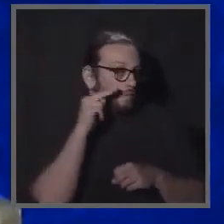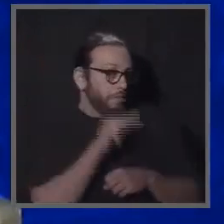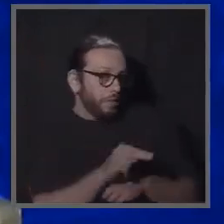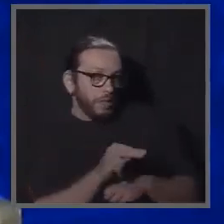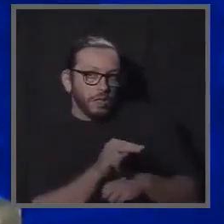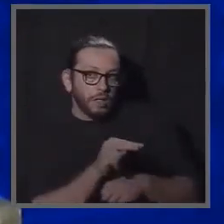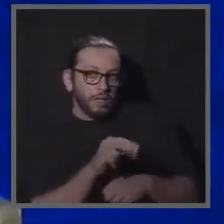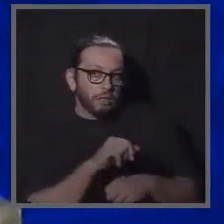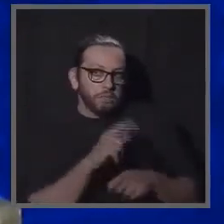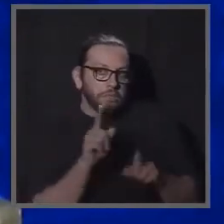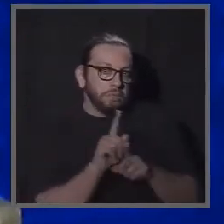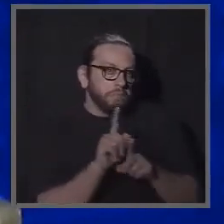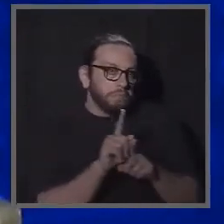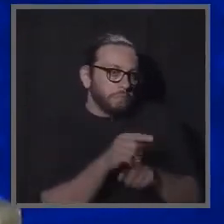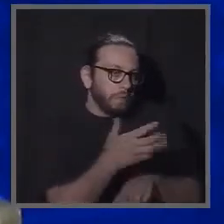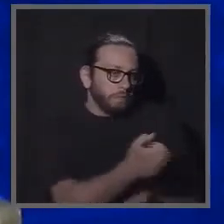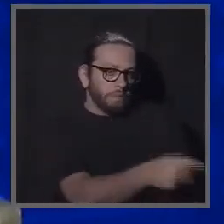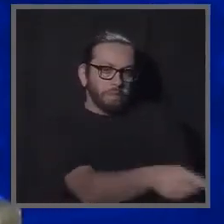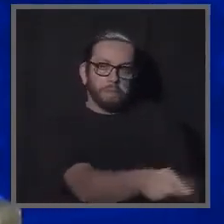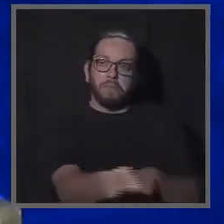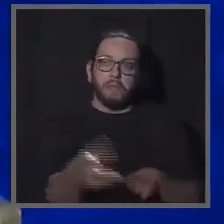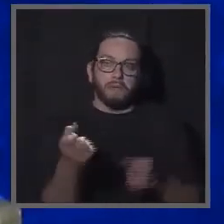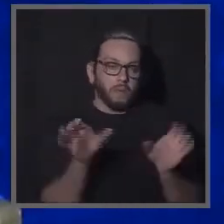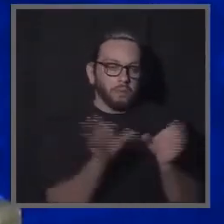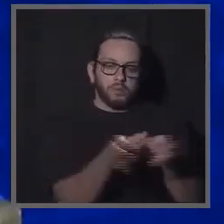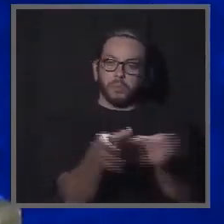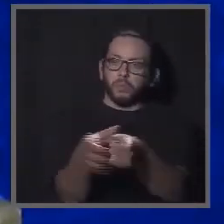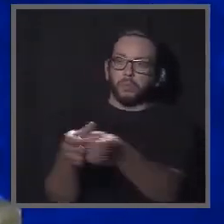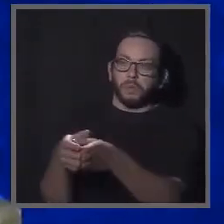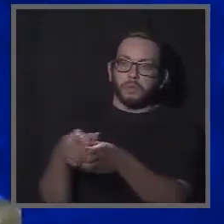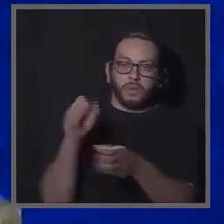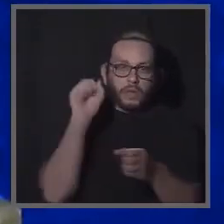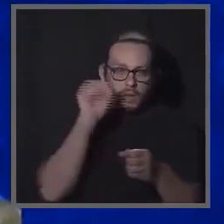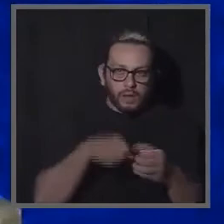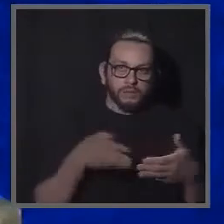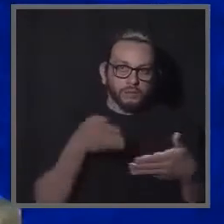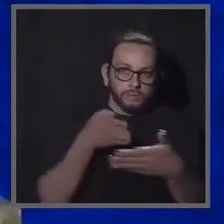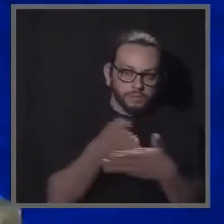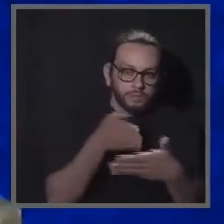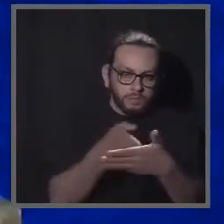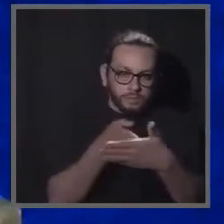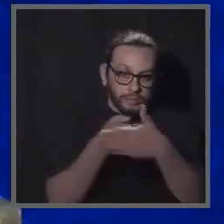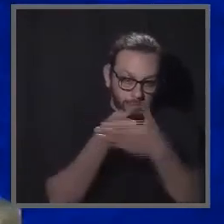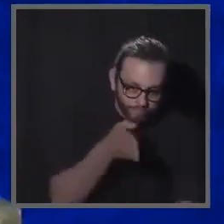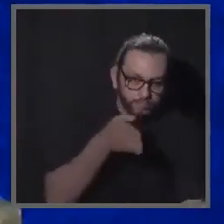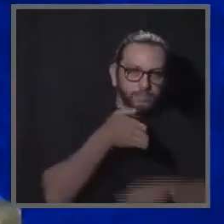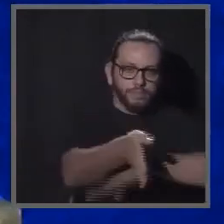It is a way to break the barriers that really separate